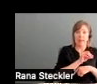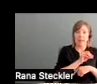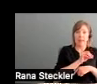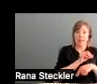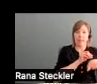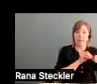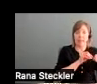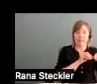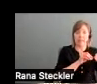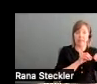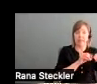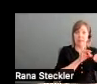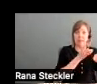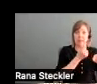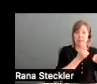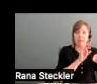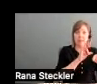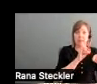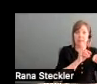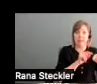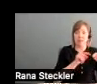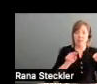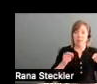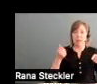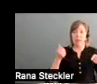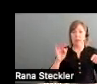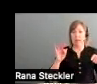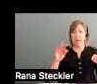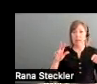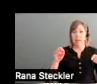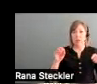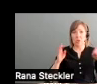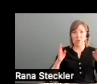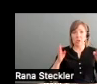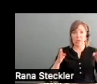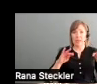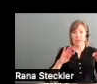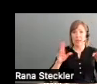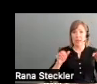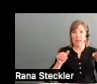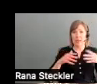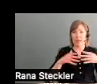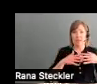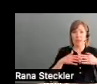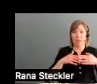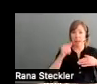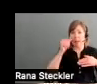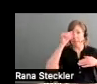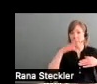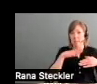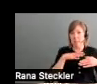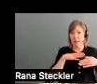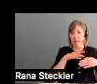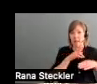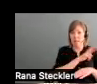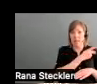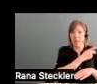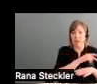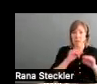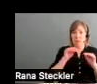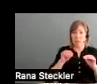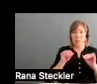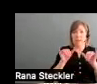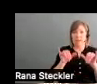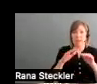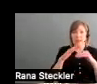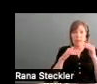logic, from the 1880s to the 1930s, African-American male patients were housed in the same building